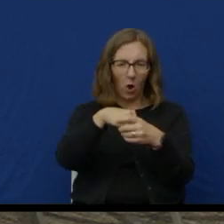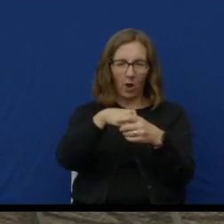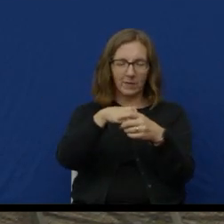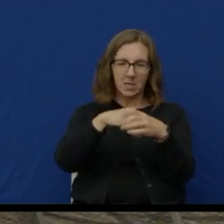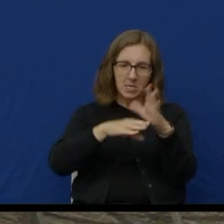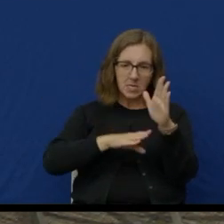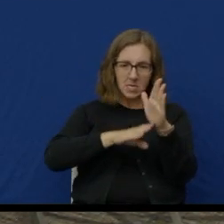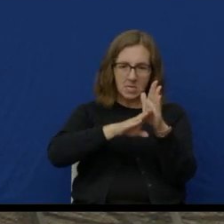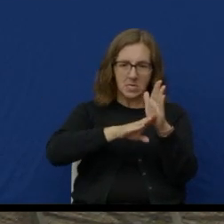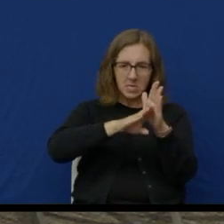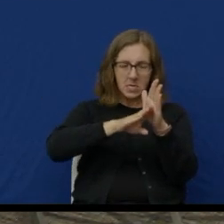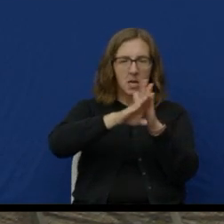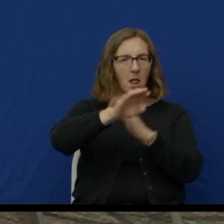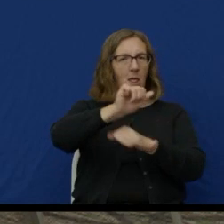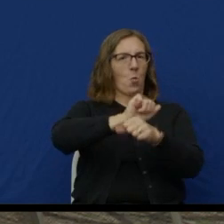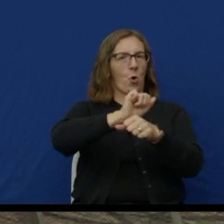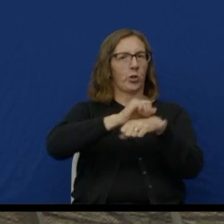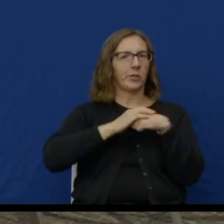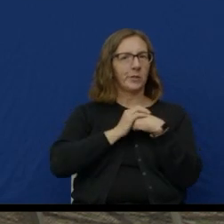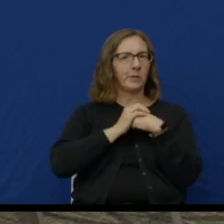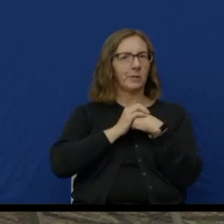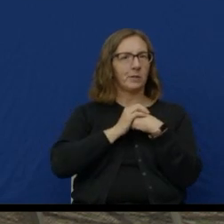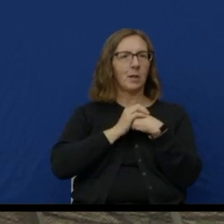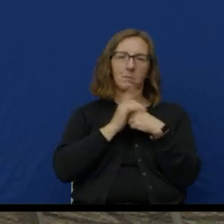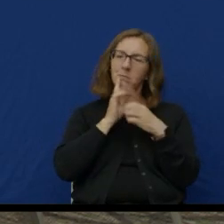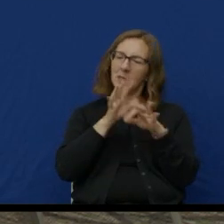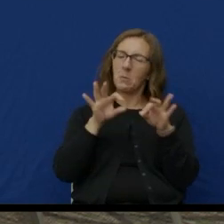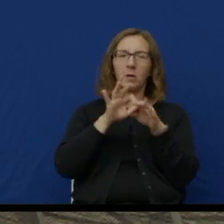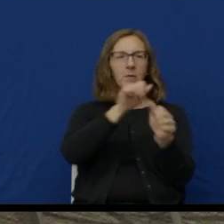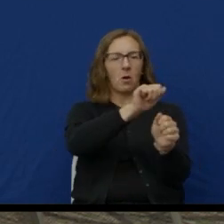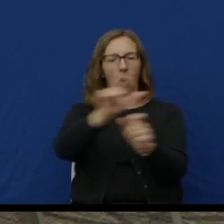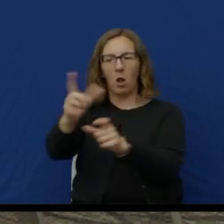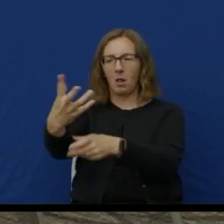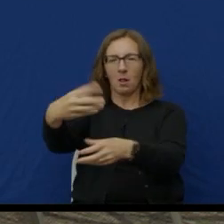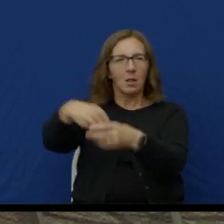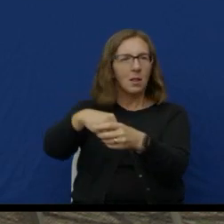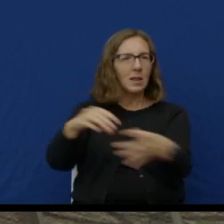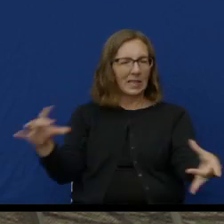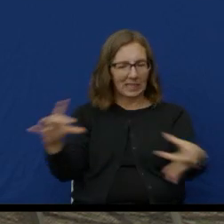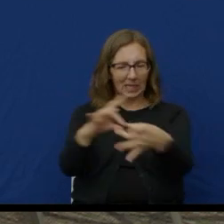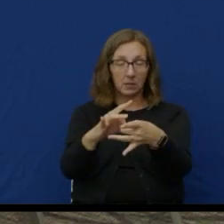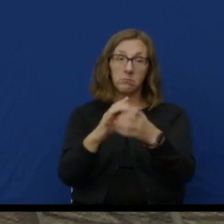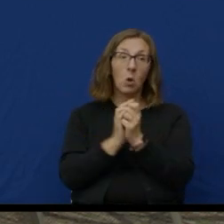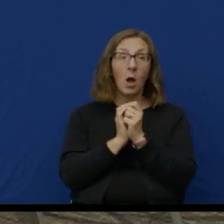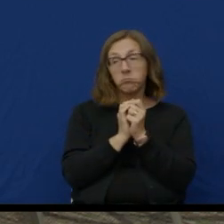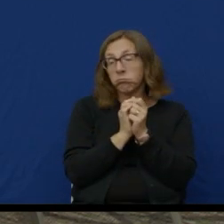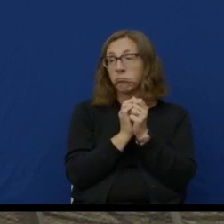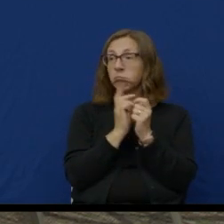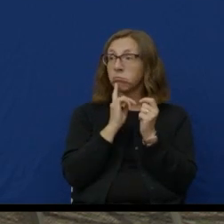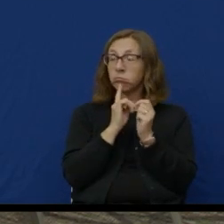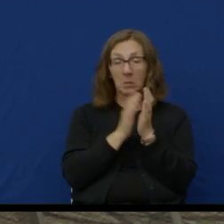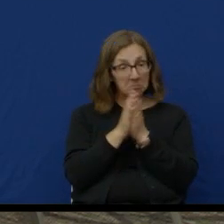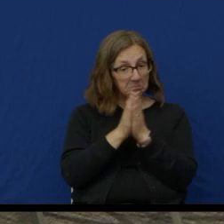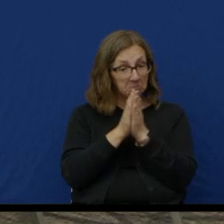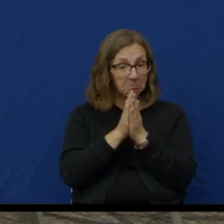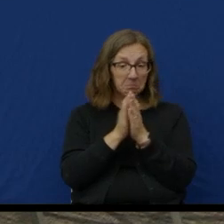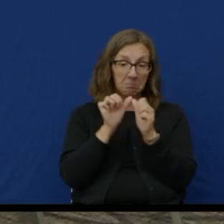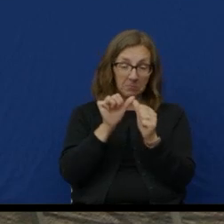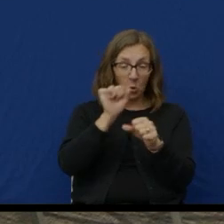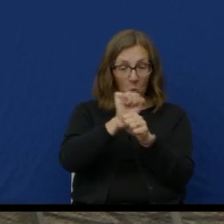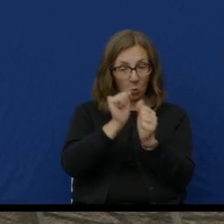important to keep everyone involved and connected. So I'm looking forward to continuing to work with that